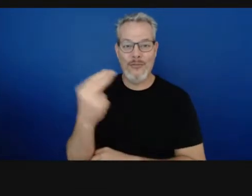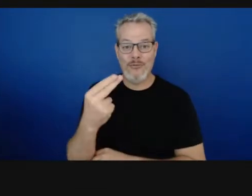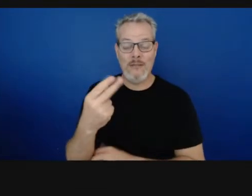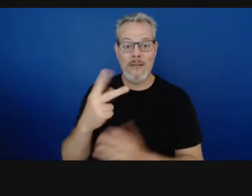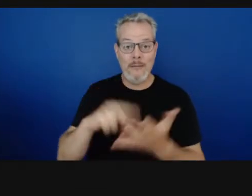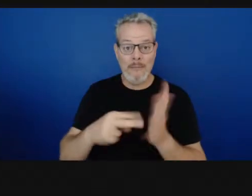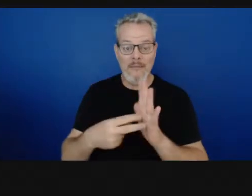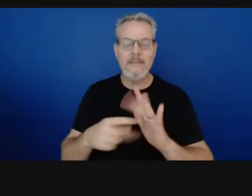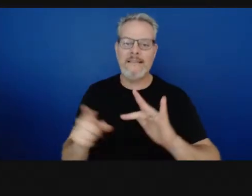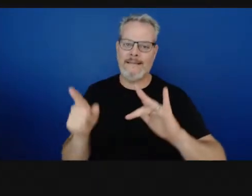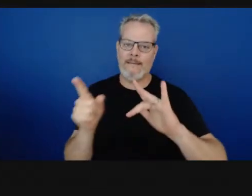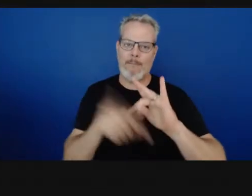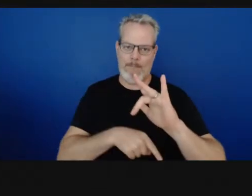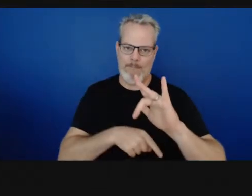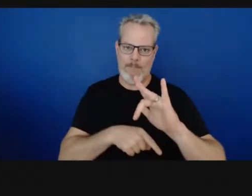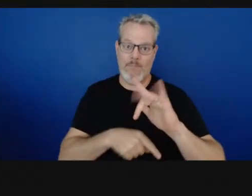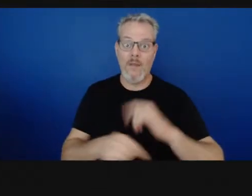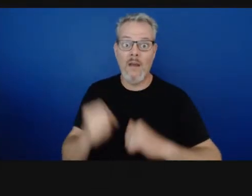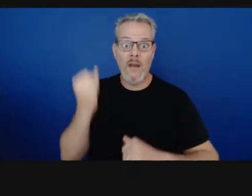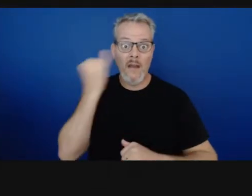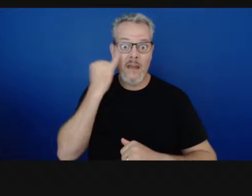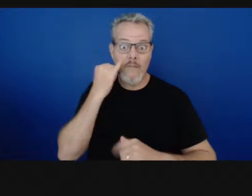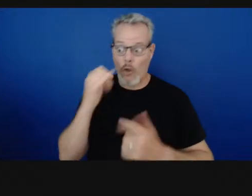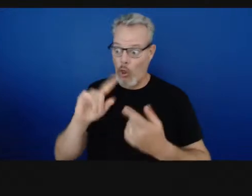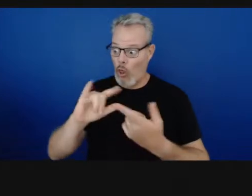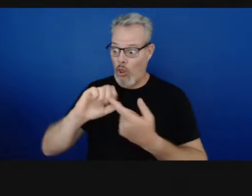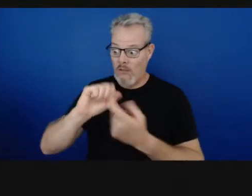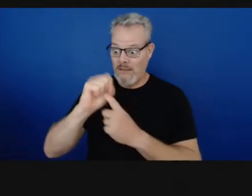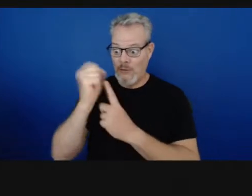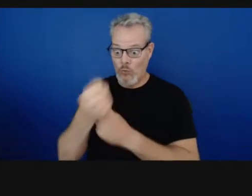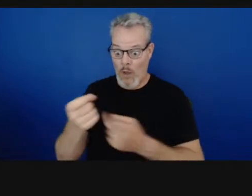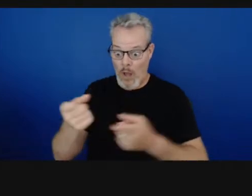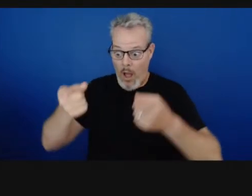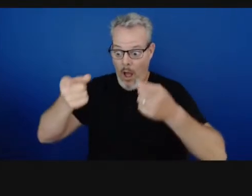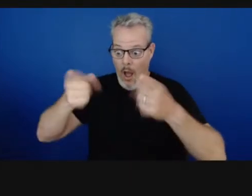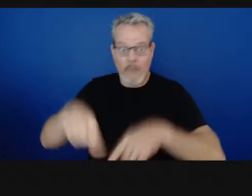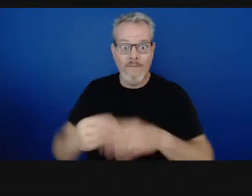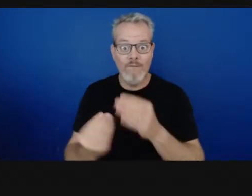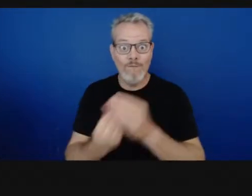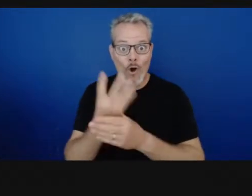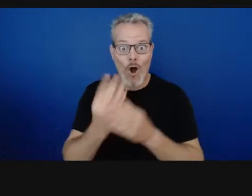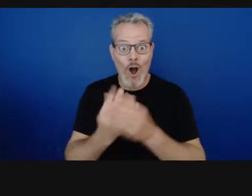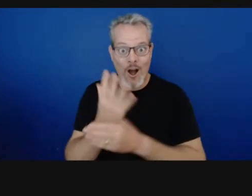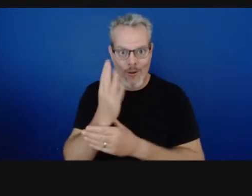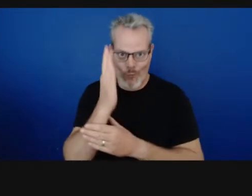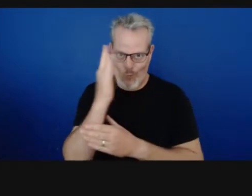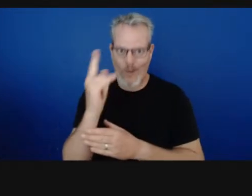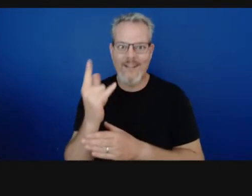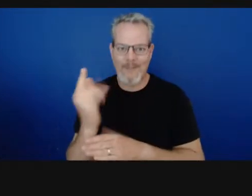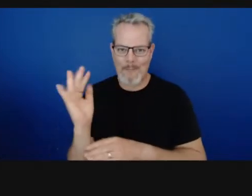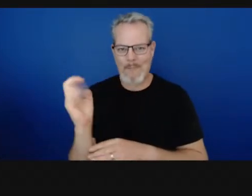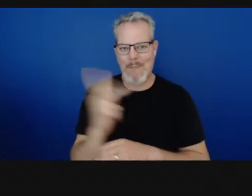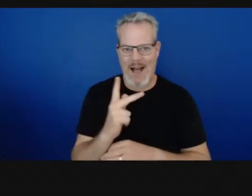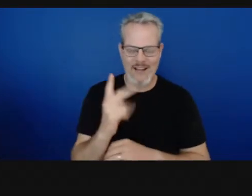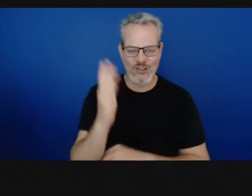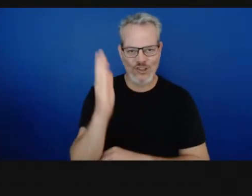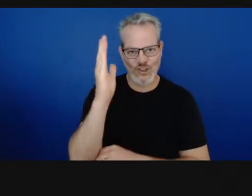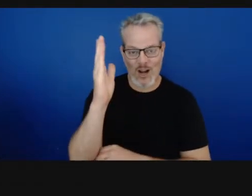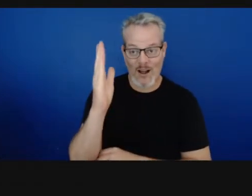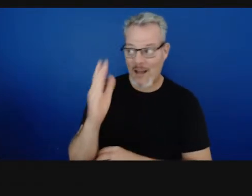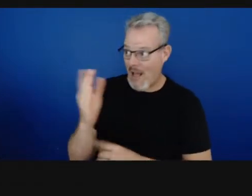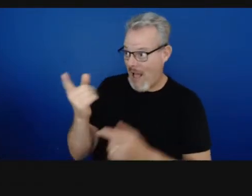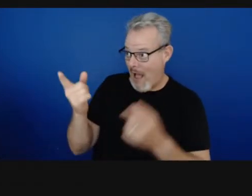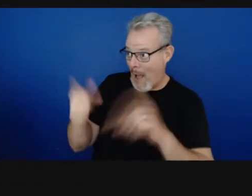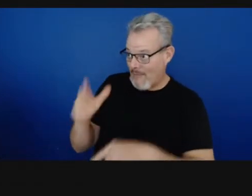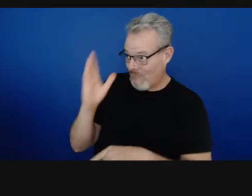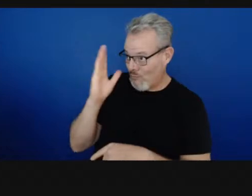week unless something happens at the volcano where we're forced to come back online. Could happen. So never know. Yeah, could